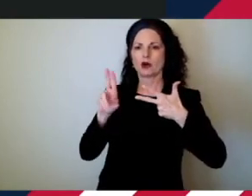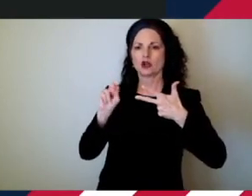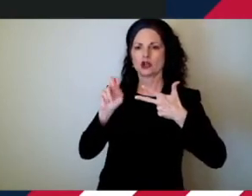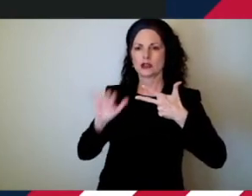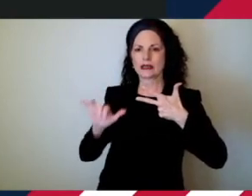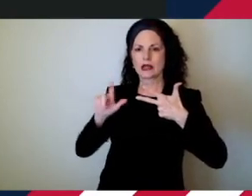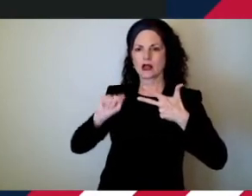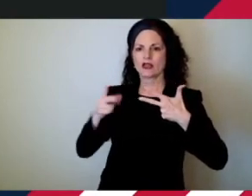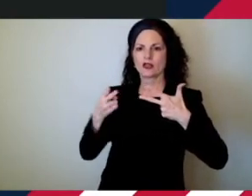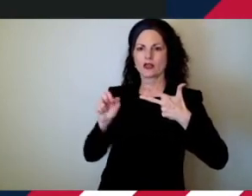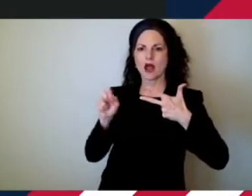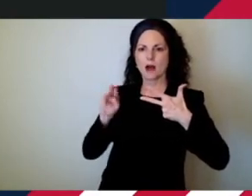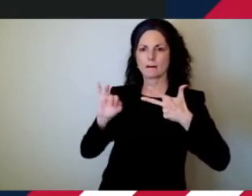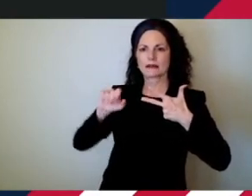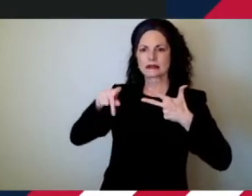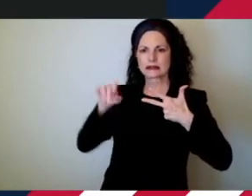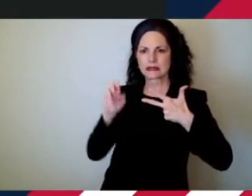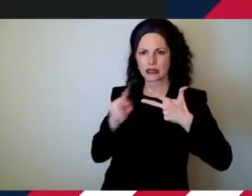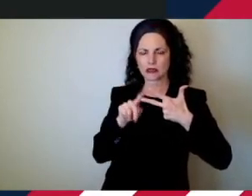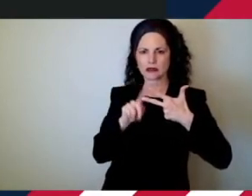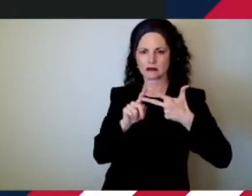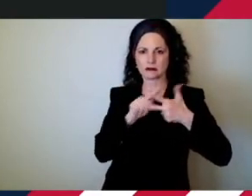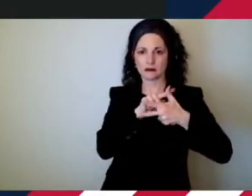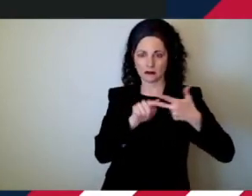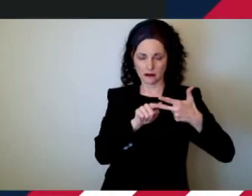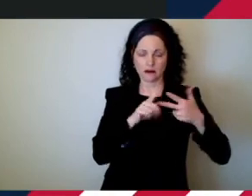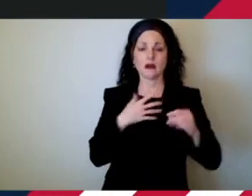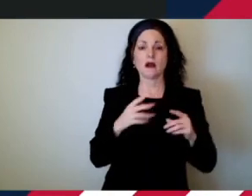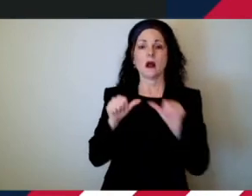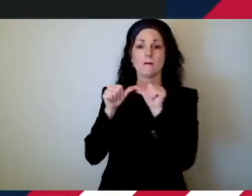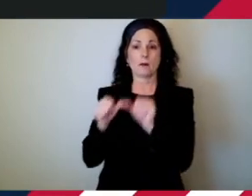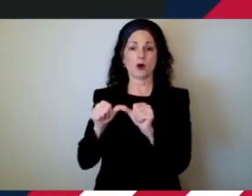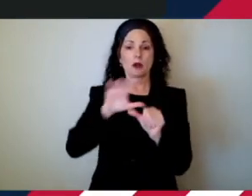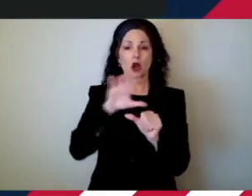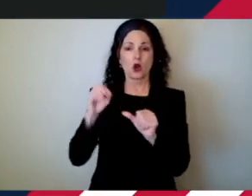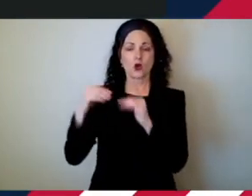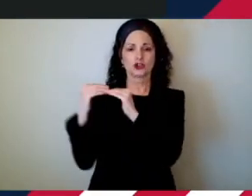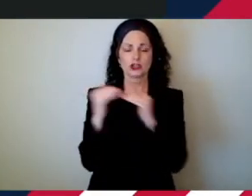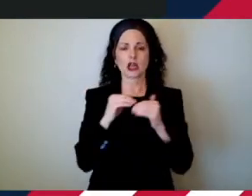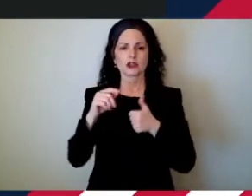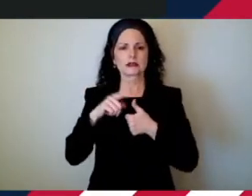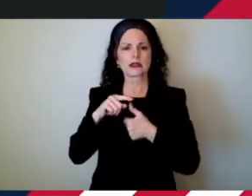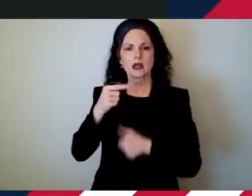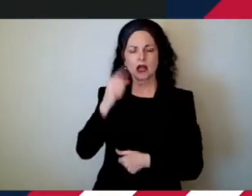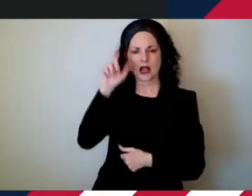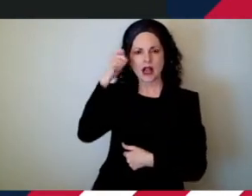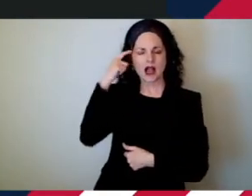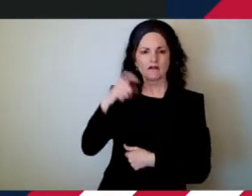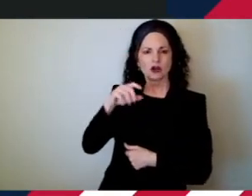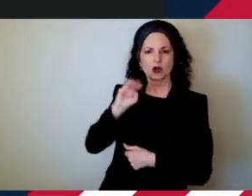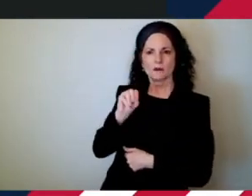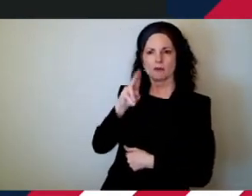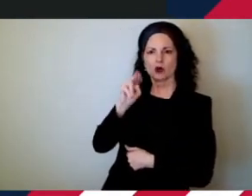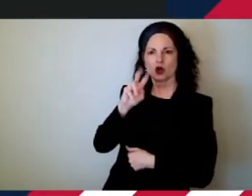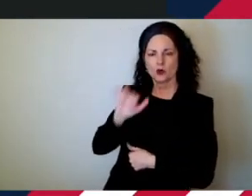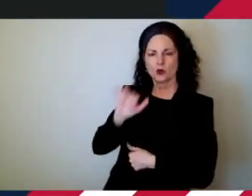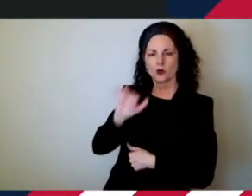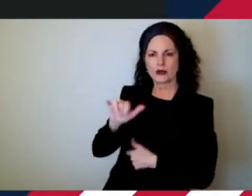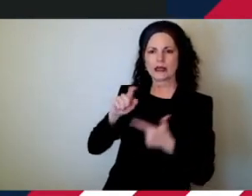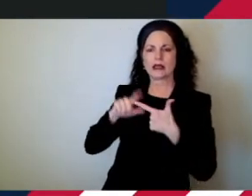Permanent Co-Chairs Governor Phil Murray, Senator Tammy Duckworth, Senator Tom